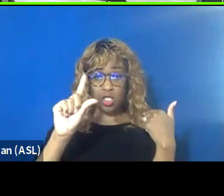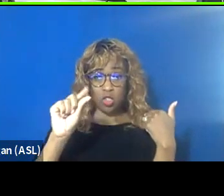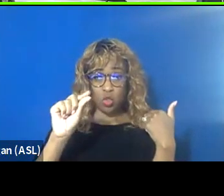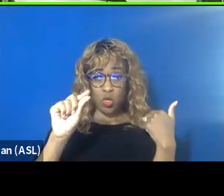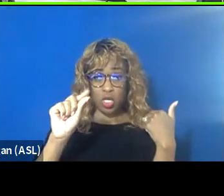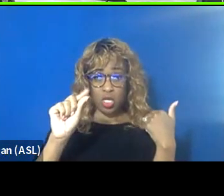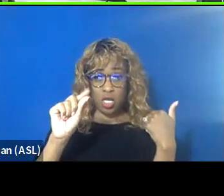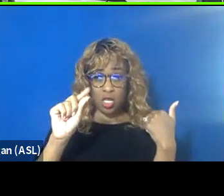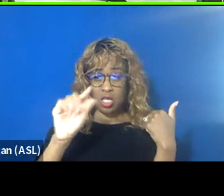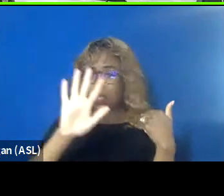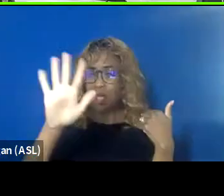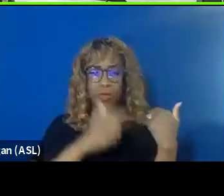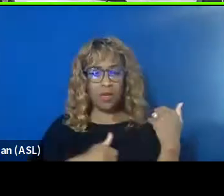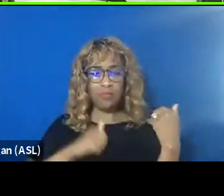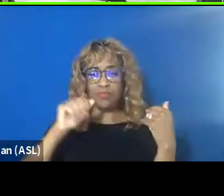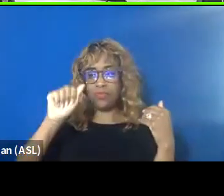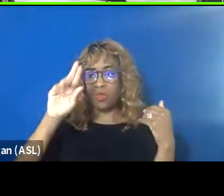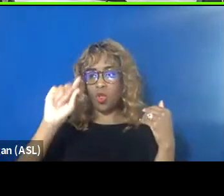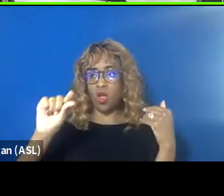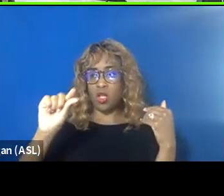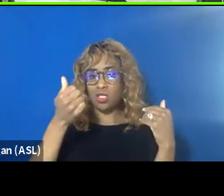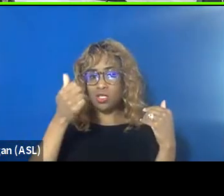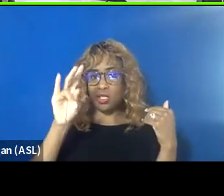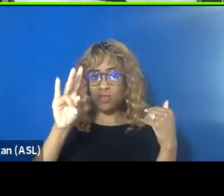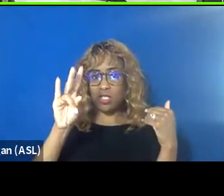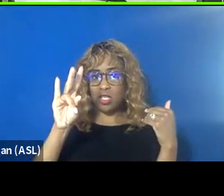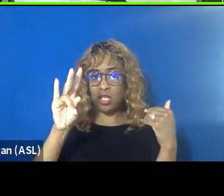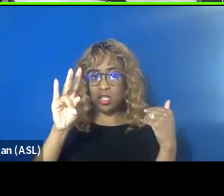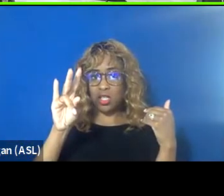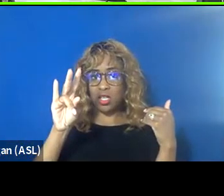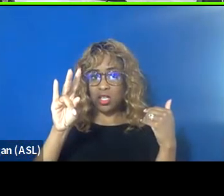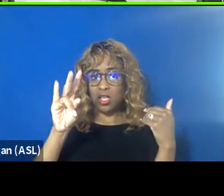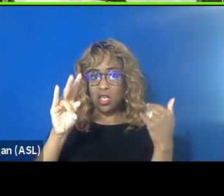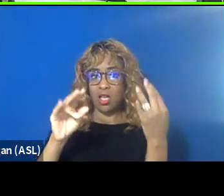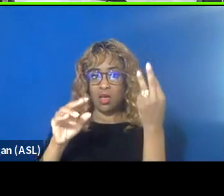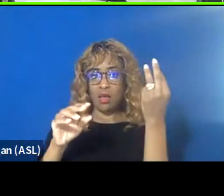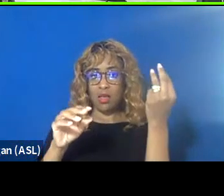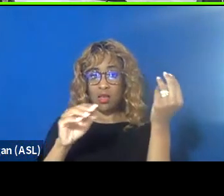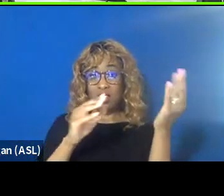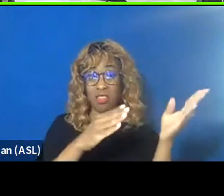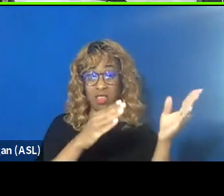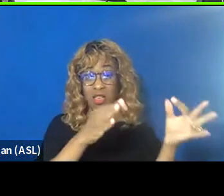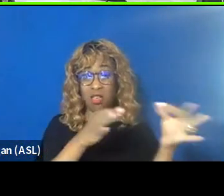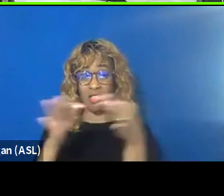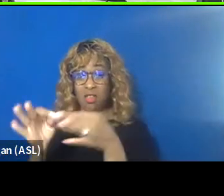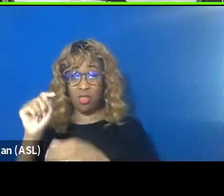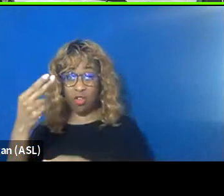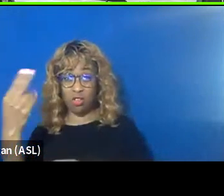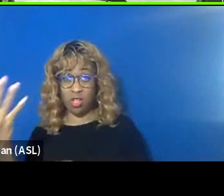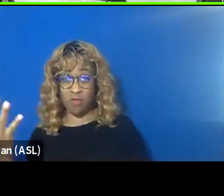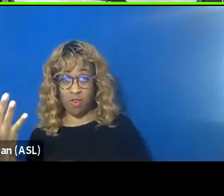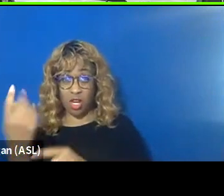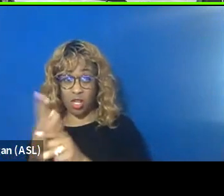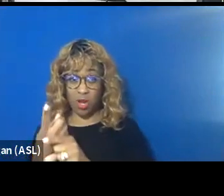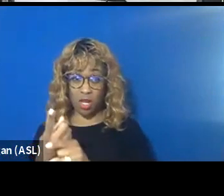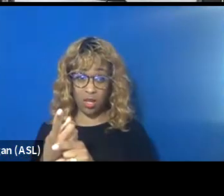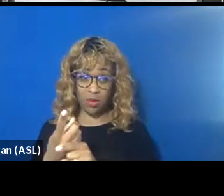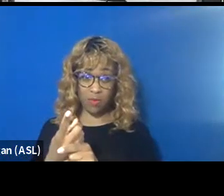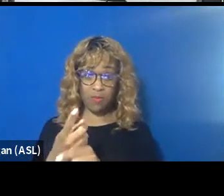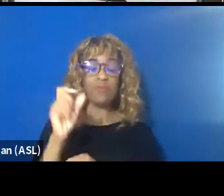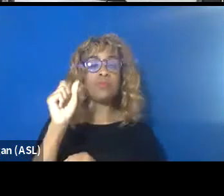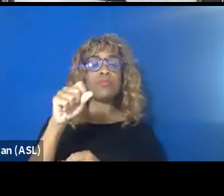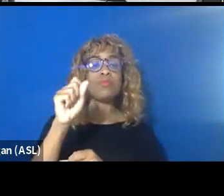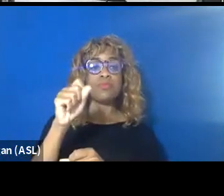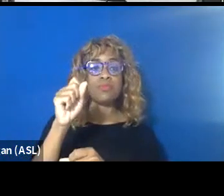meetings, August 17th meetings, moving those from Monday, Tuesday to Thursday, Friday. Is that what the motion is? Correct.